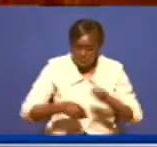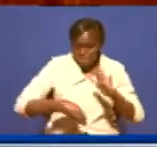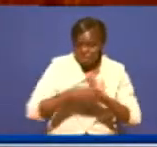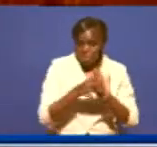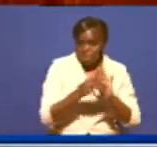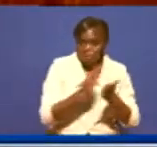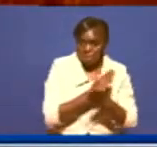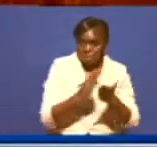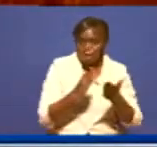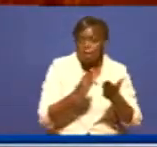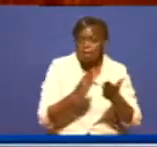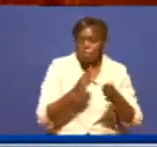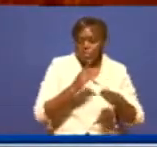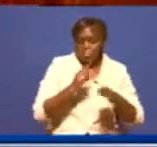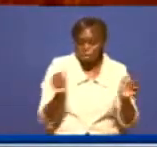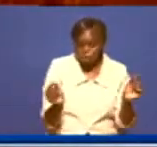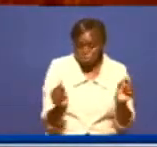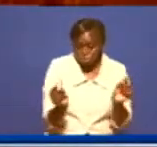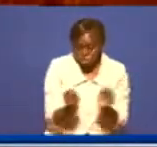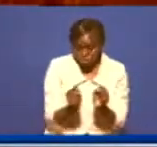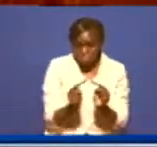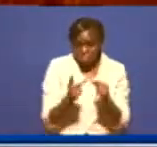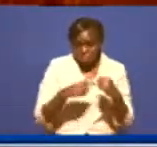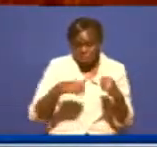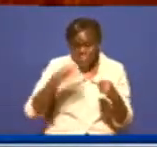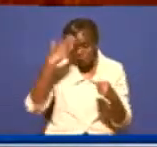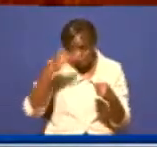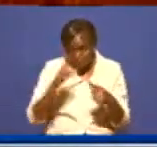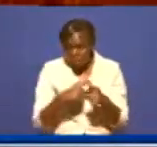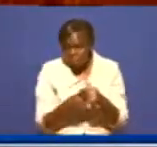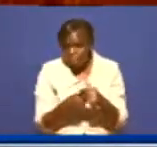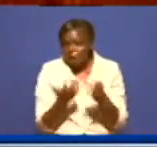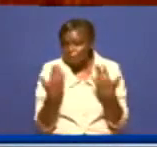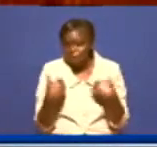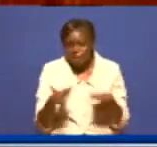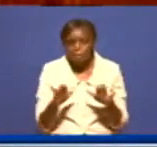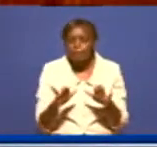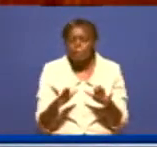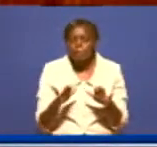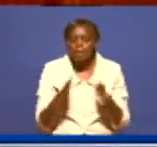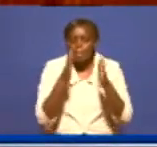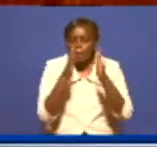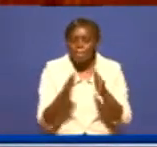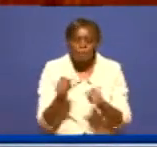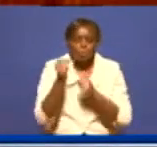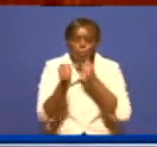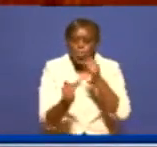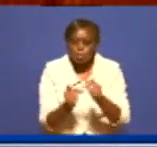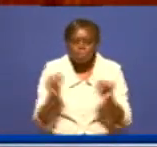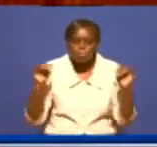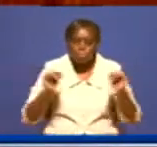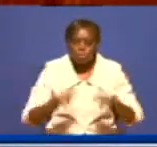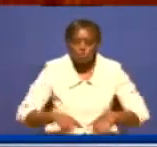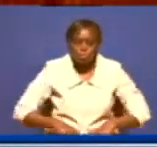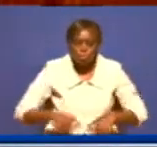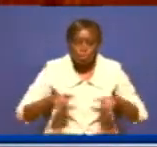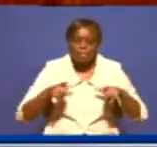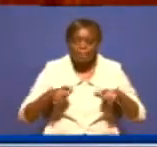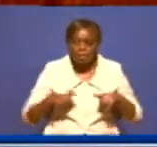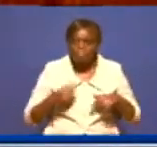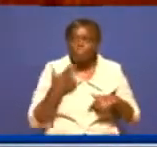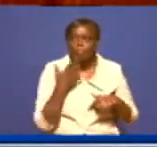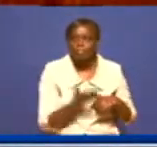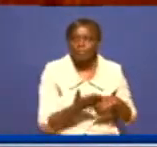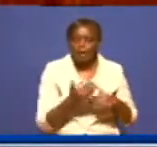a stipulated period of time, I think it is 60 days, then it lapses. That person continues staying in that house. It can be